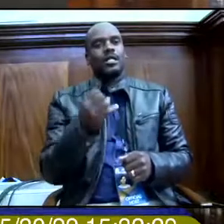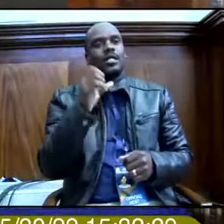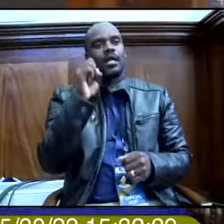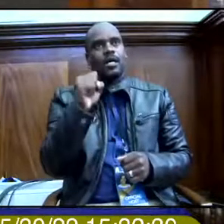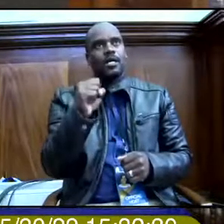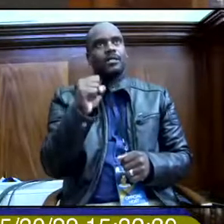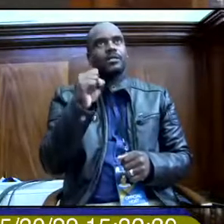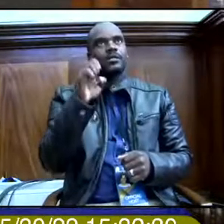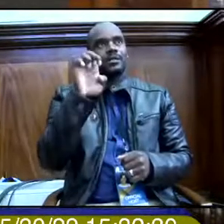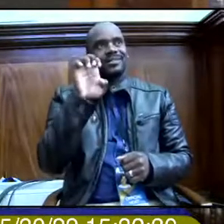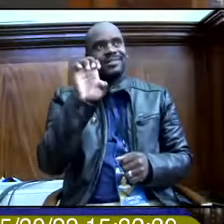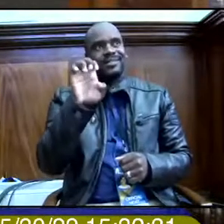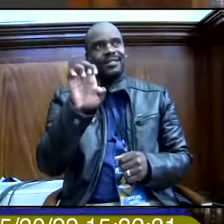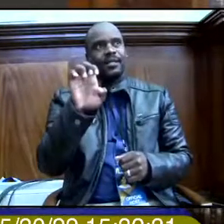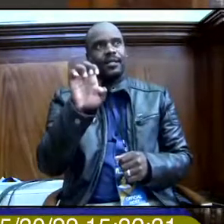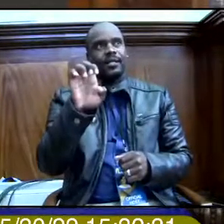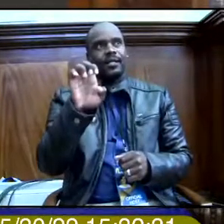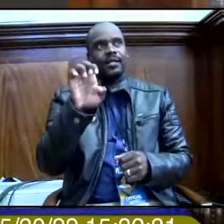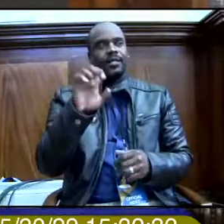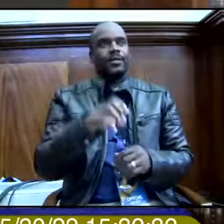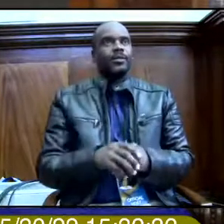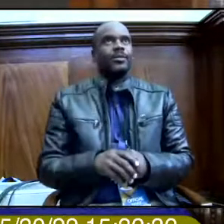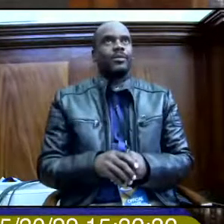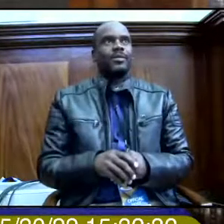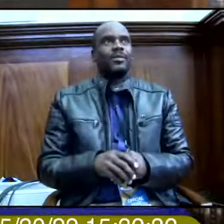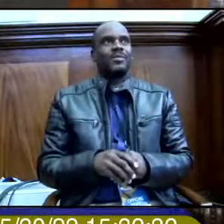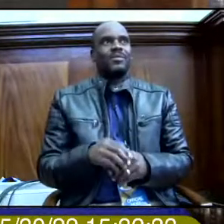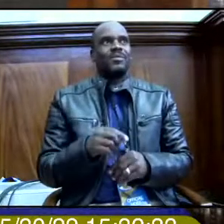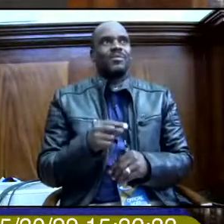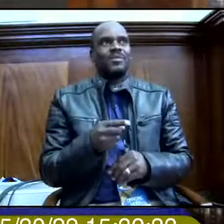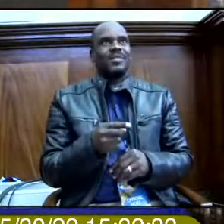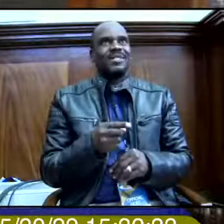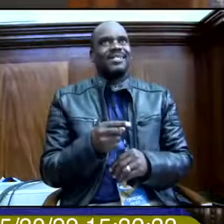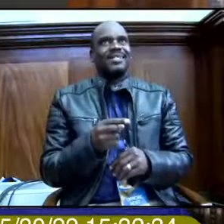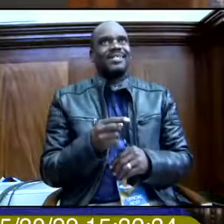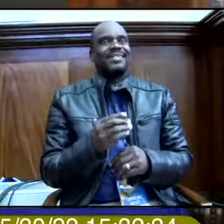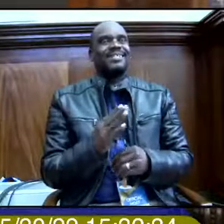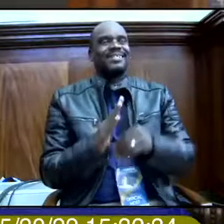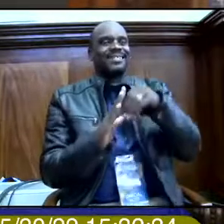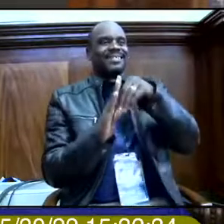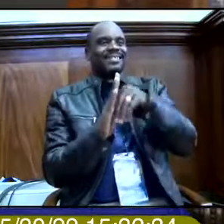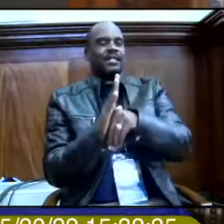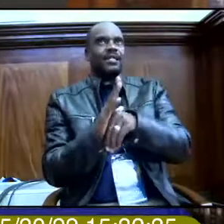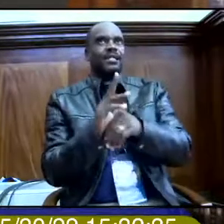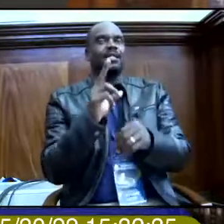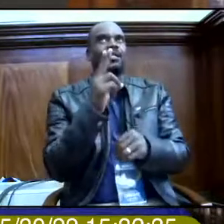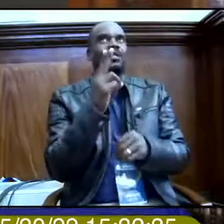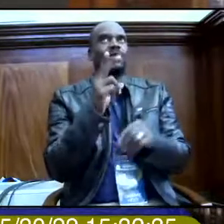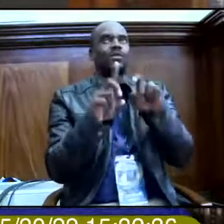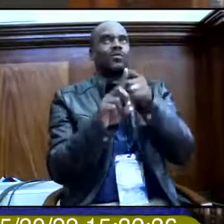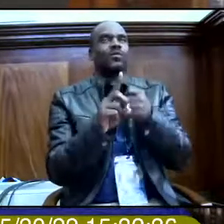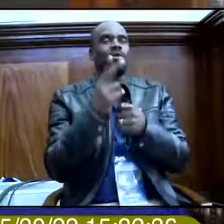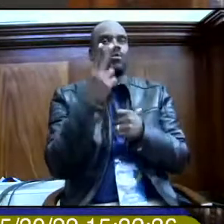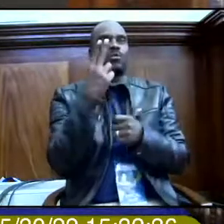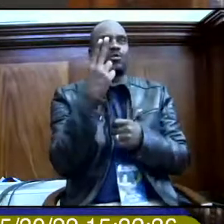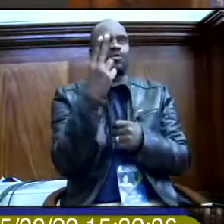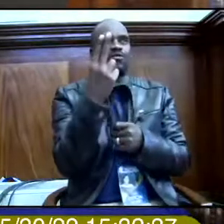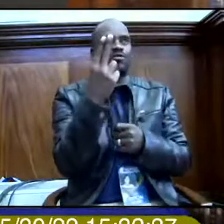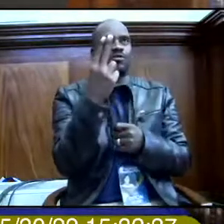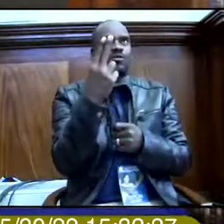exchange largest 50 companies had increased from 242 billion to